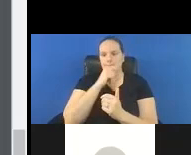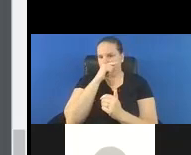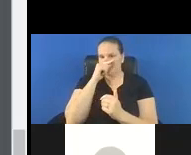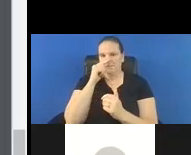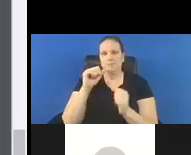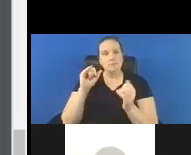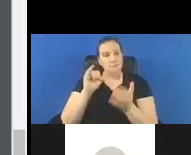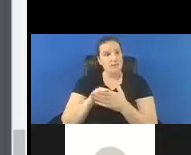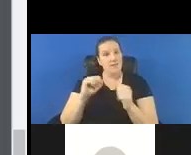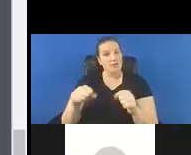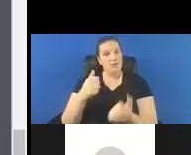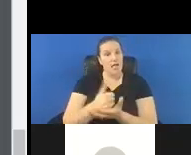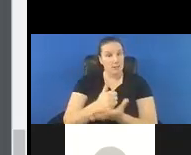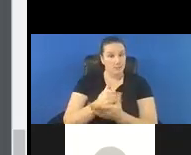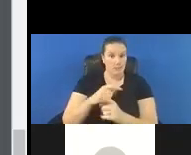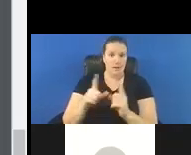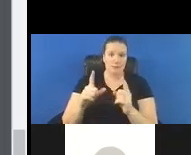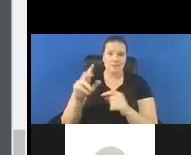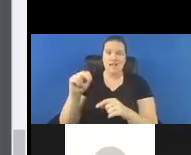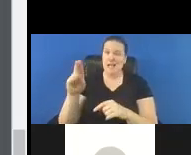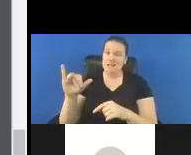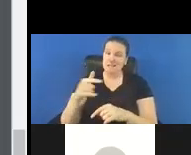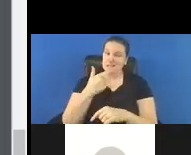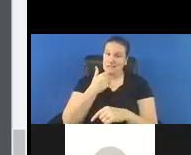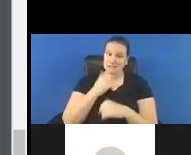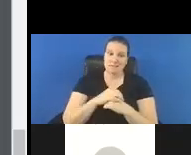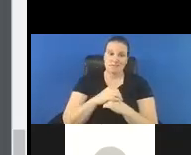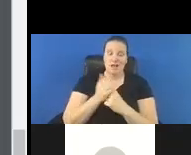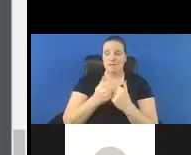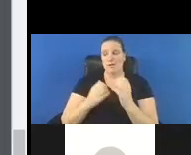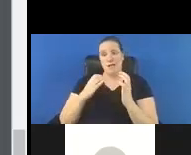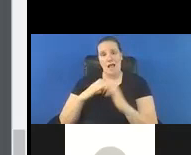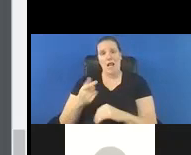it could help, but as Nancy pointed out, I mean, every client